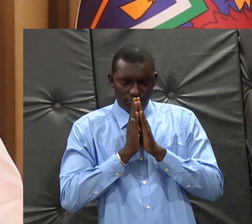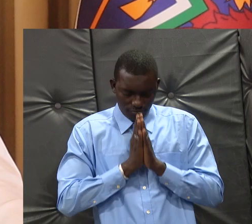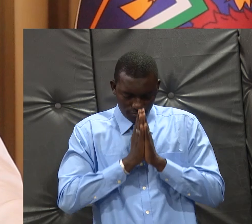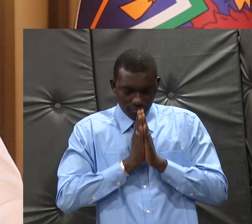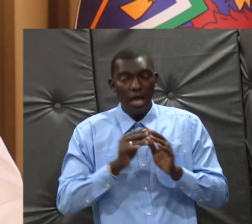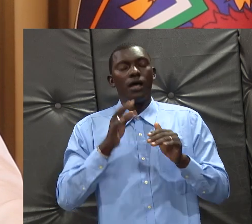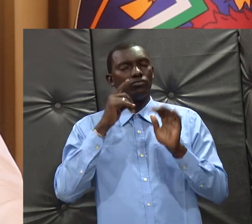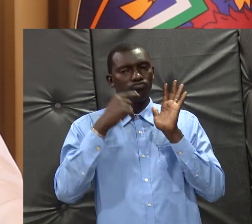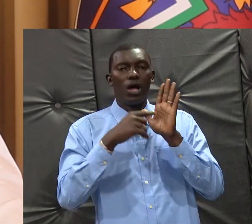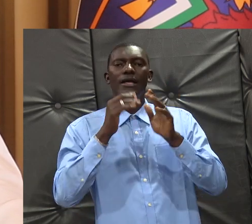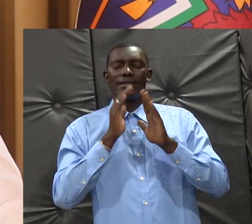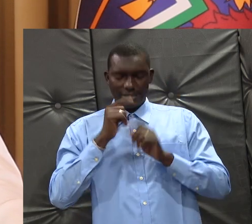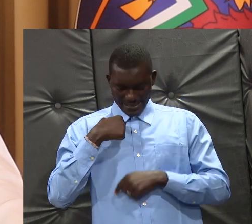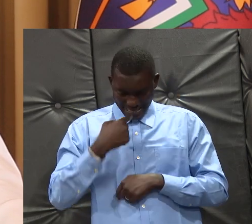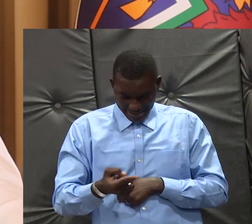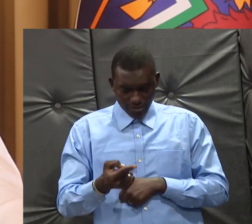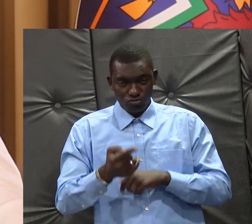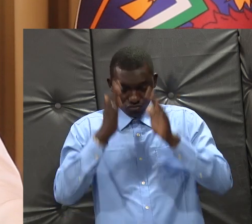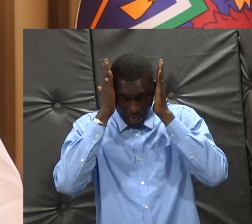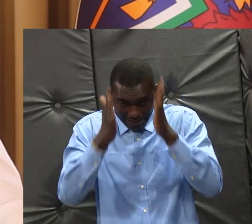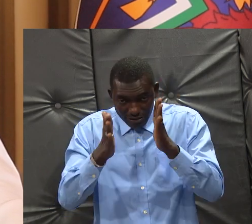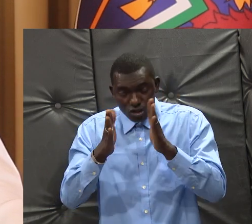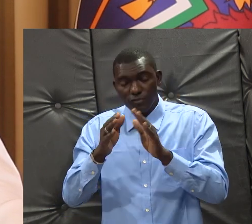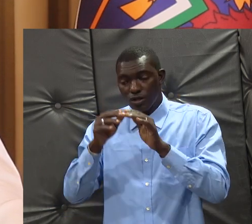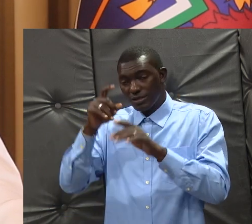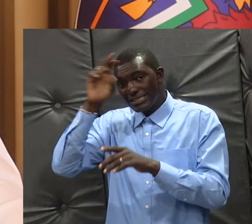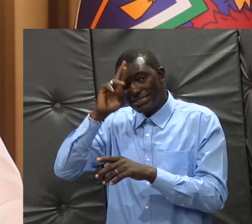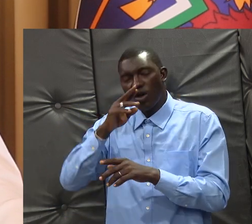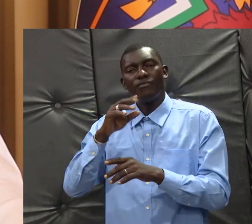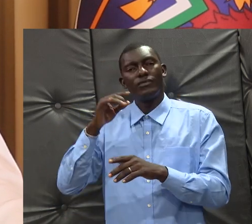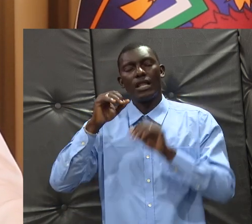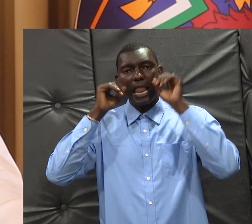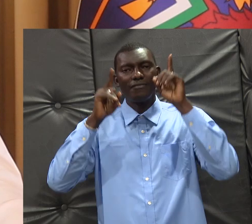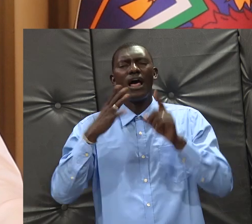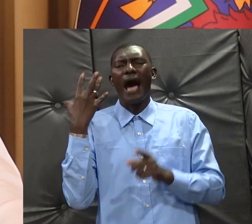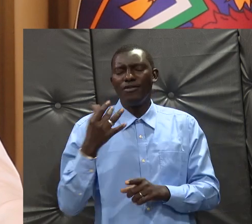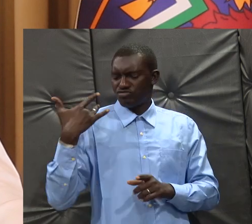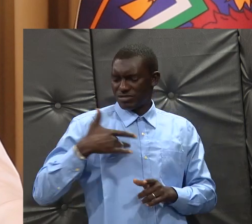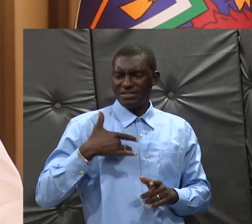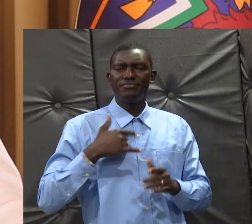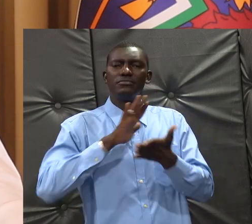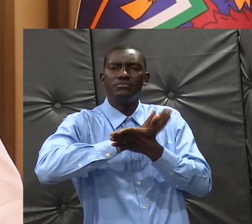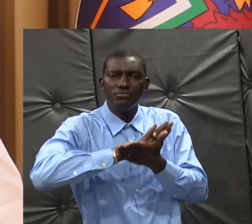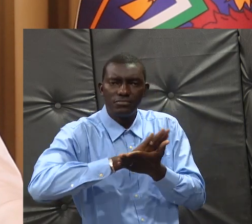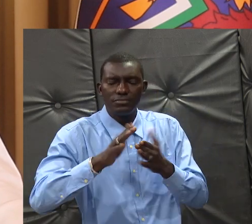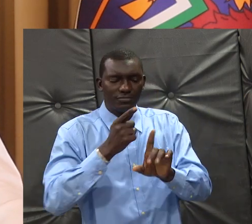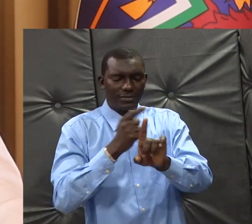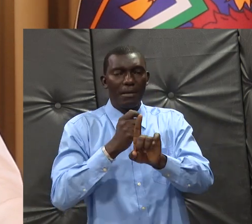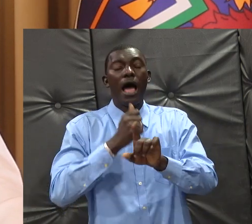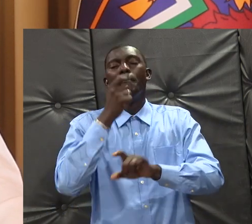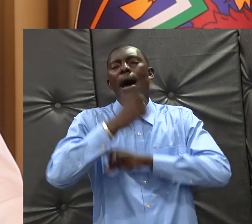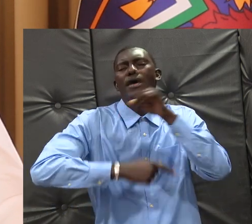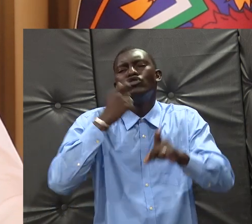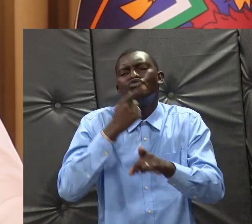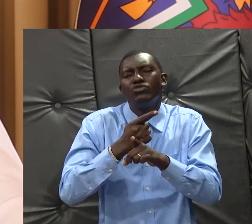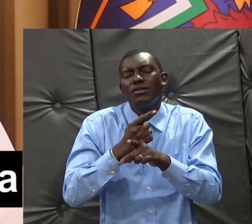purpose of life and how to lead decent lives guided by universal norms and values.